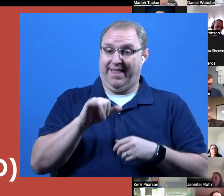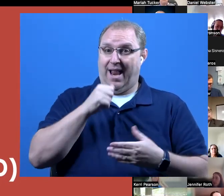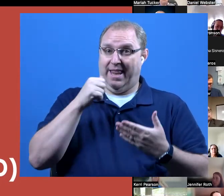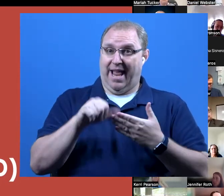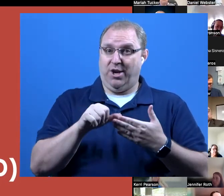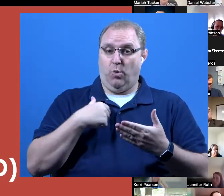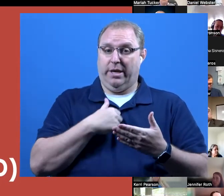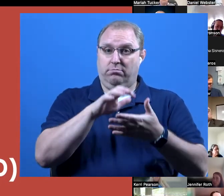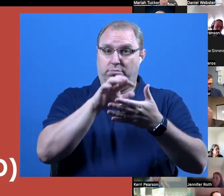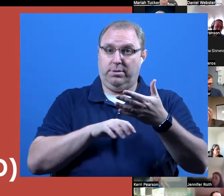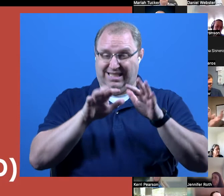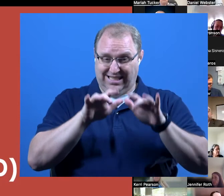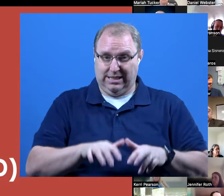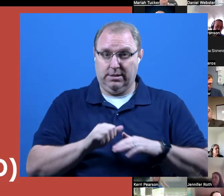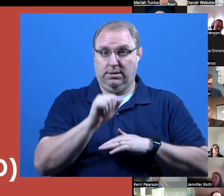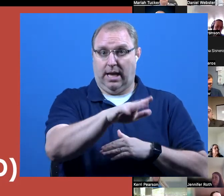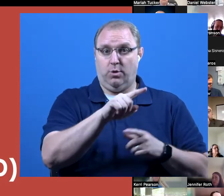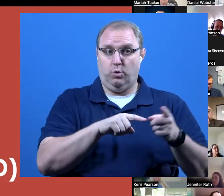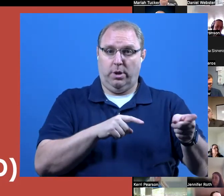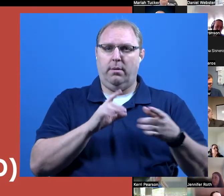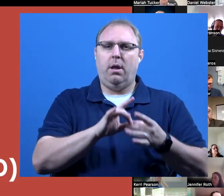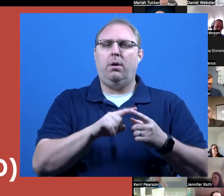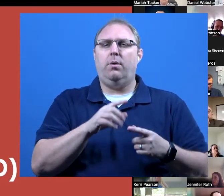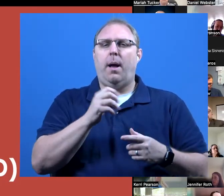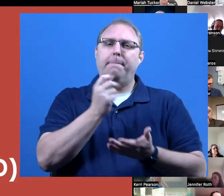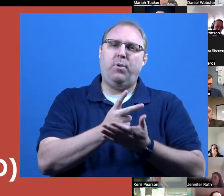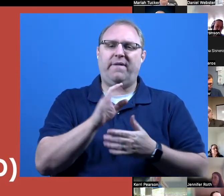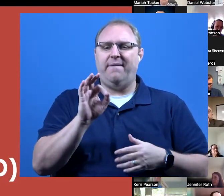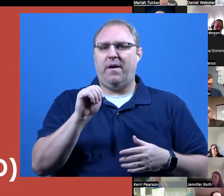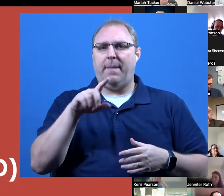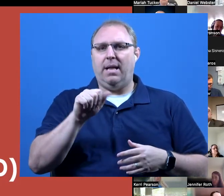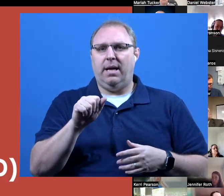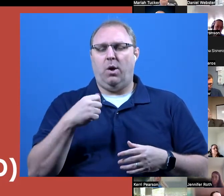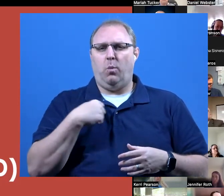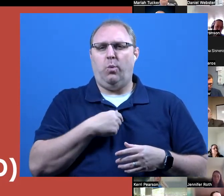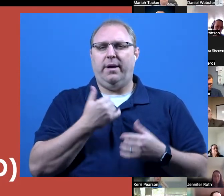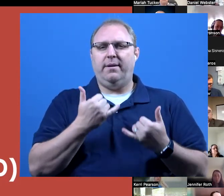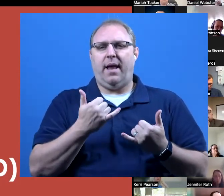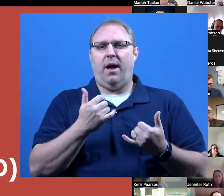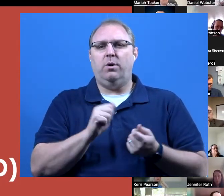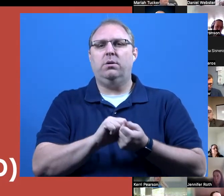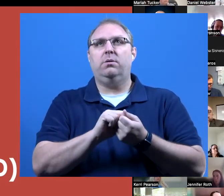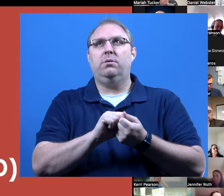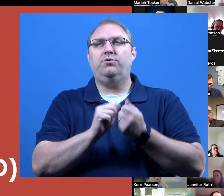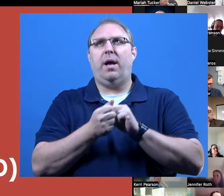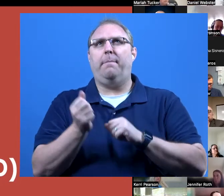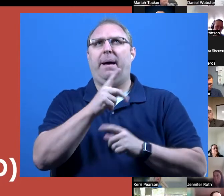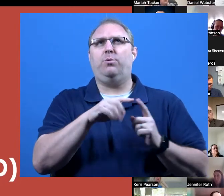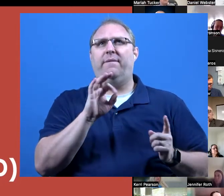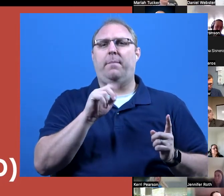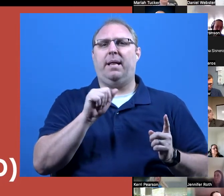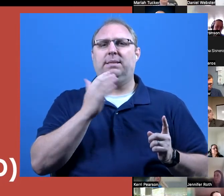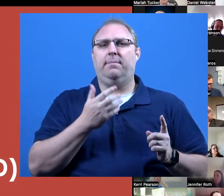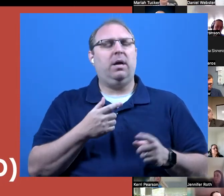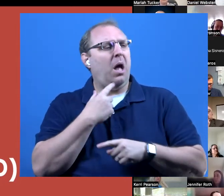to one FMLA question. Yeah, right? or ADA. Okay. We put in that letter, and we could say that the same thing, the